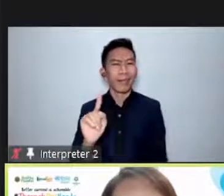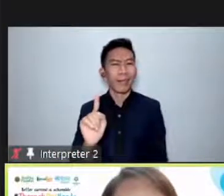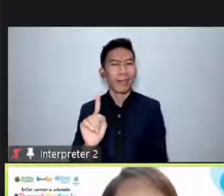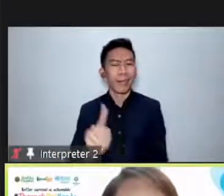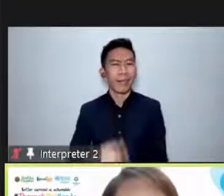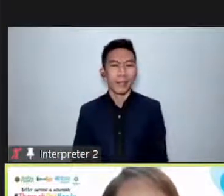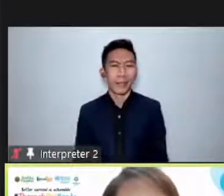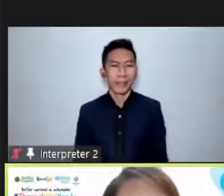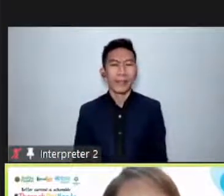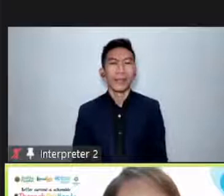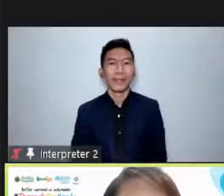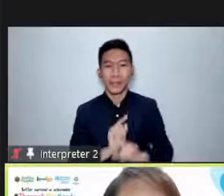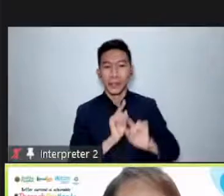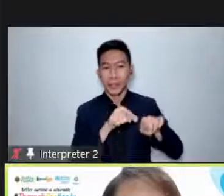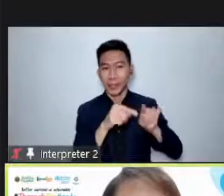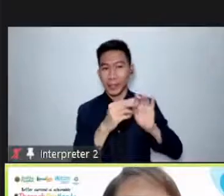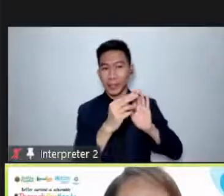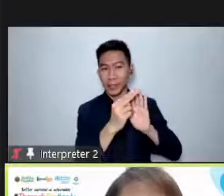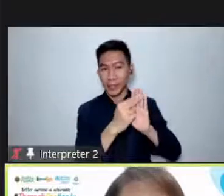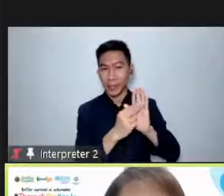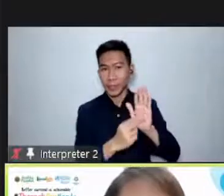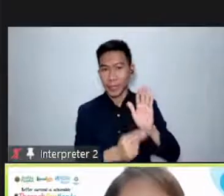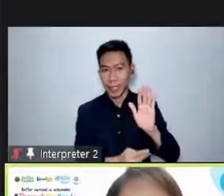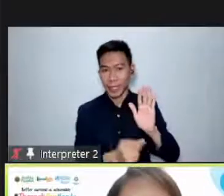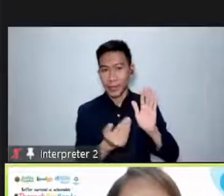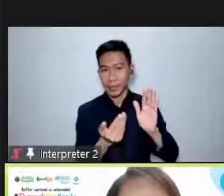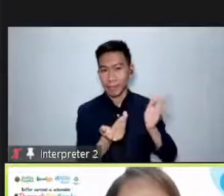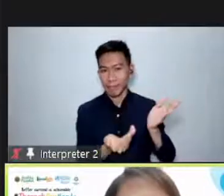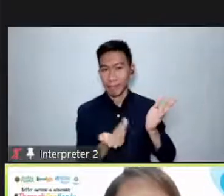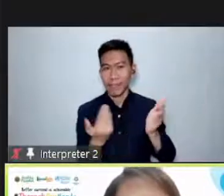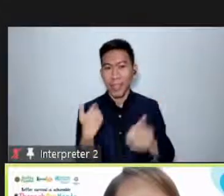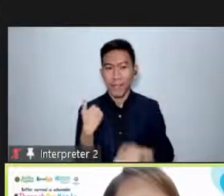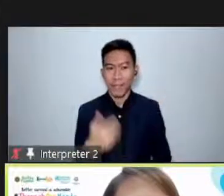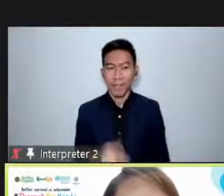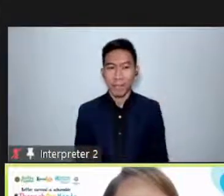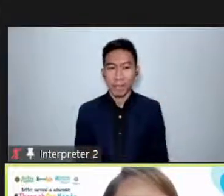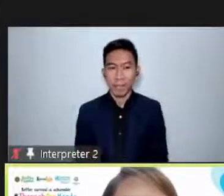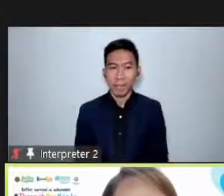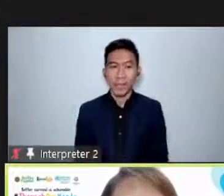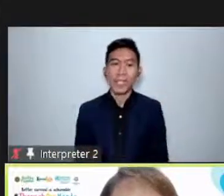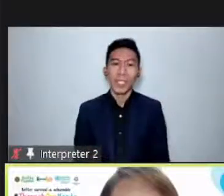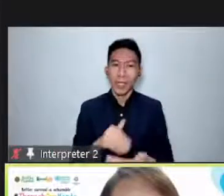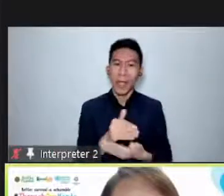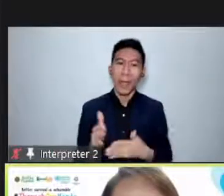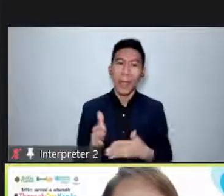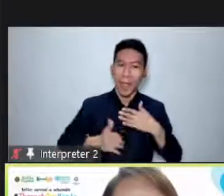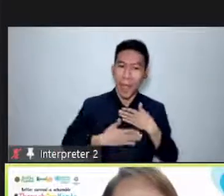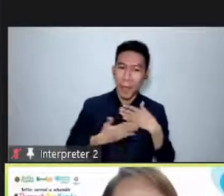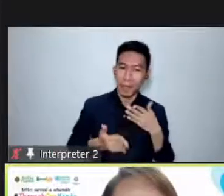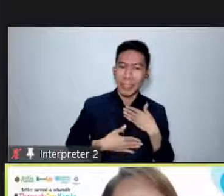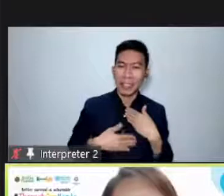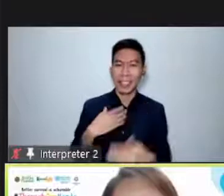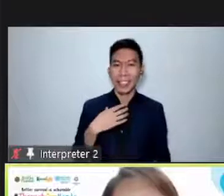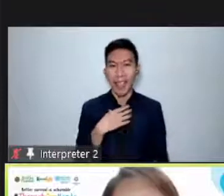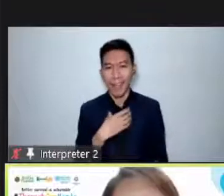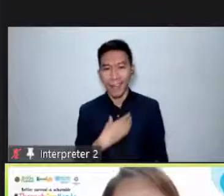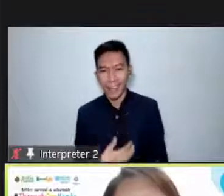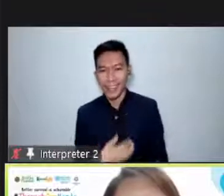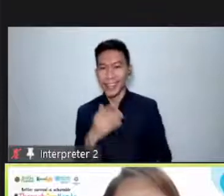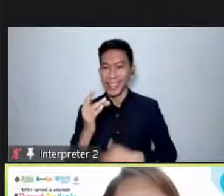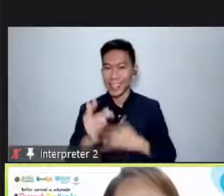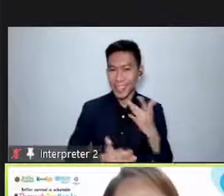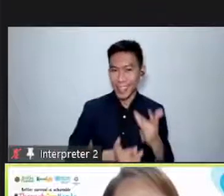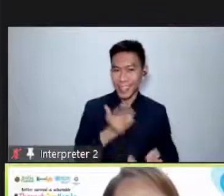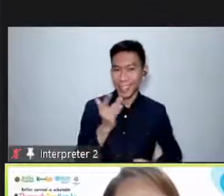So some answered happy, hungry, so baka hindi pa nagbe-breakfast, excited,